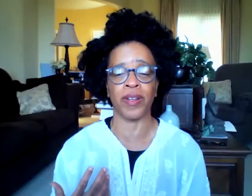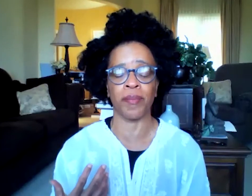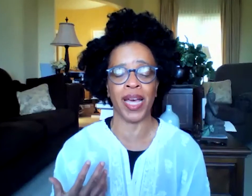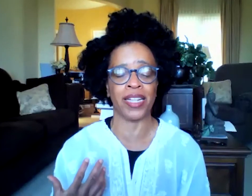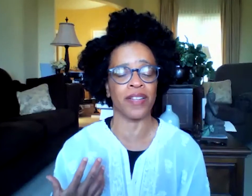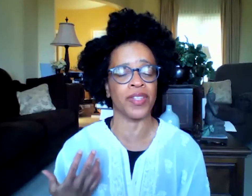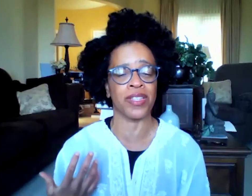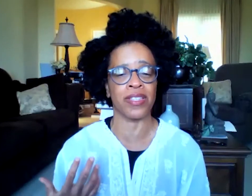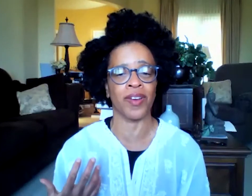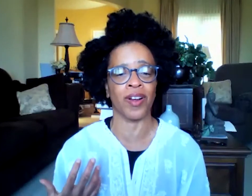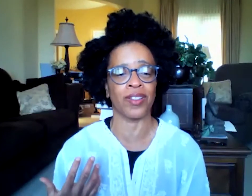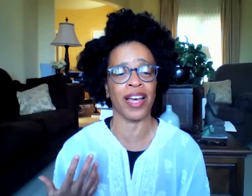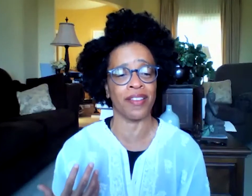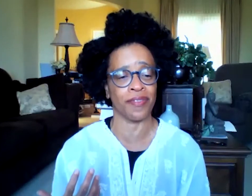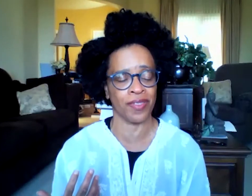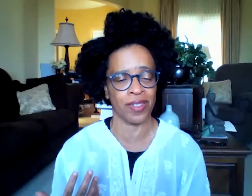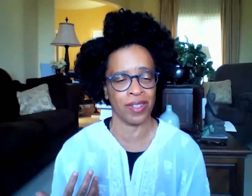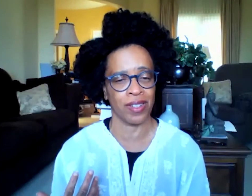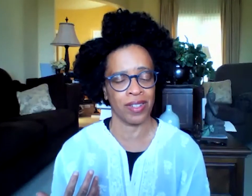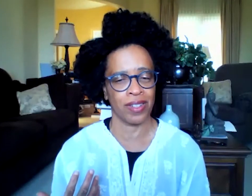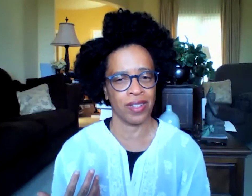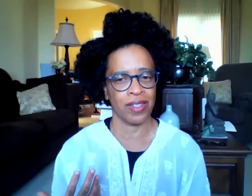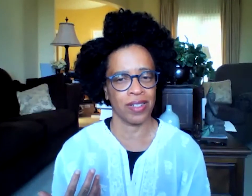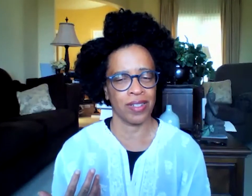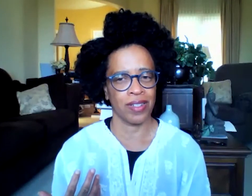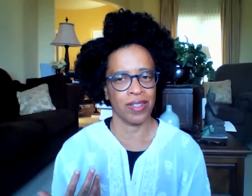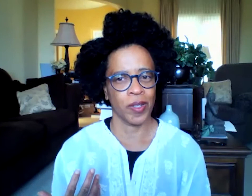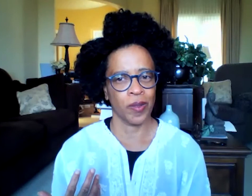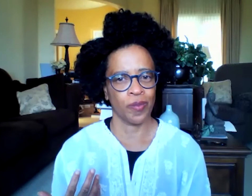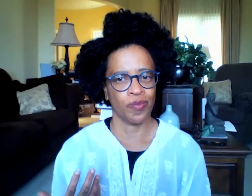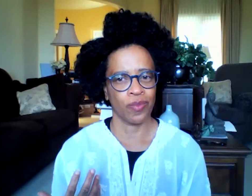part of the magnificence of our life.